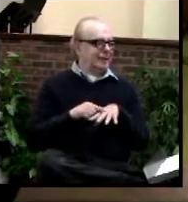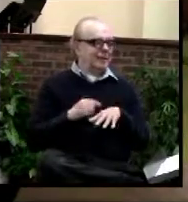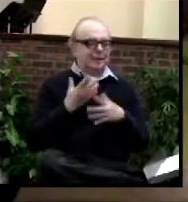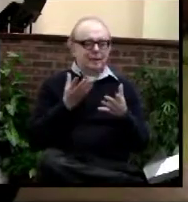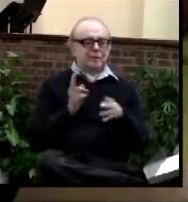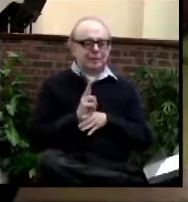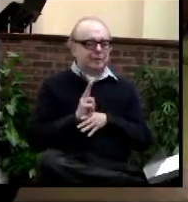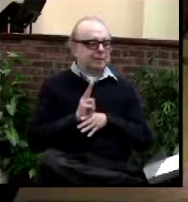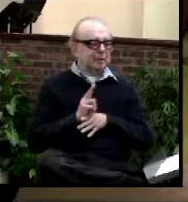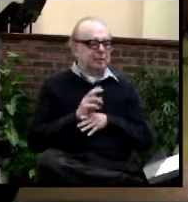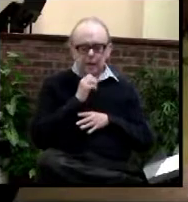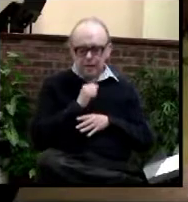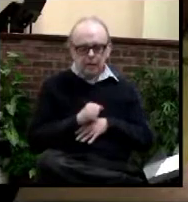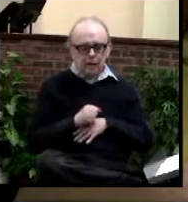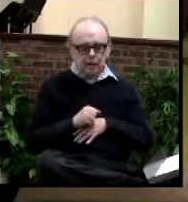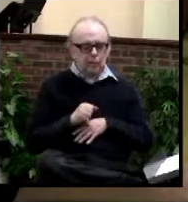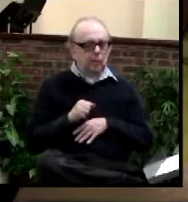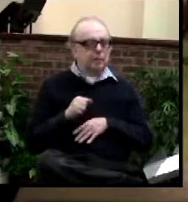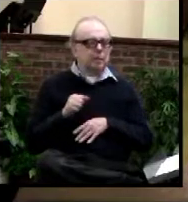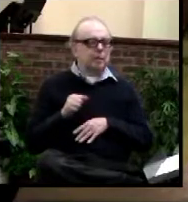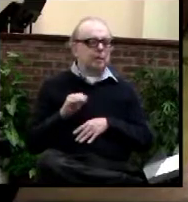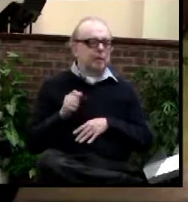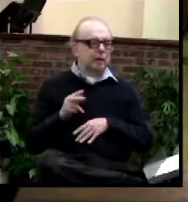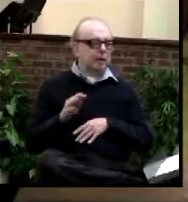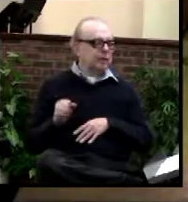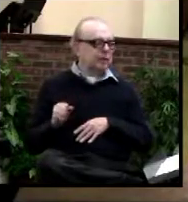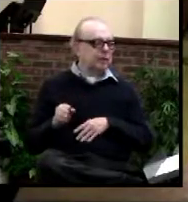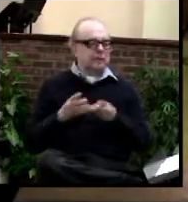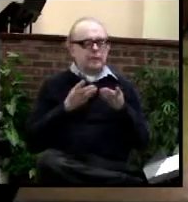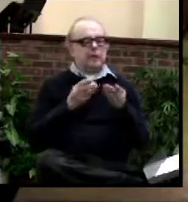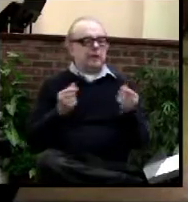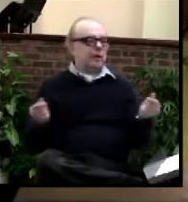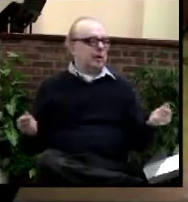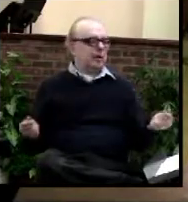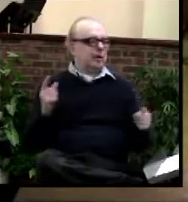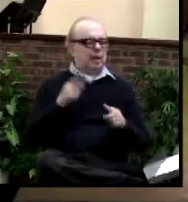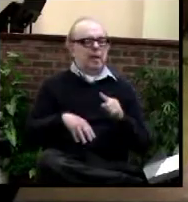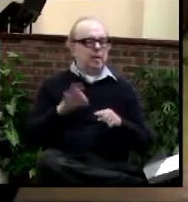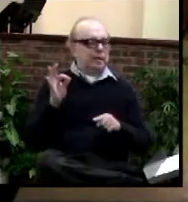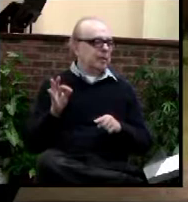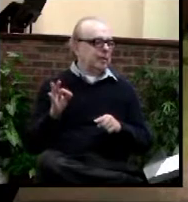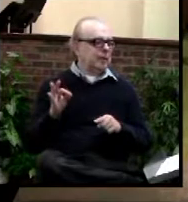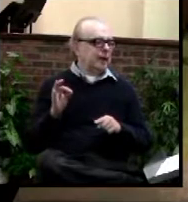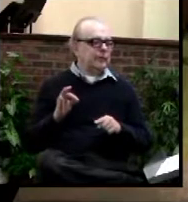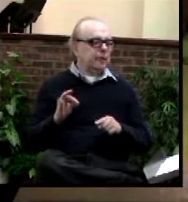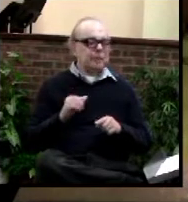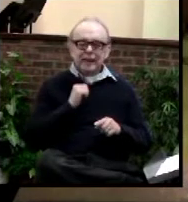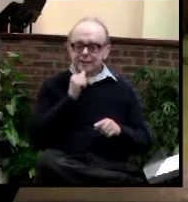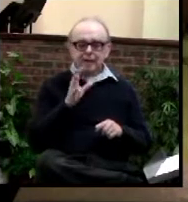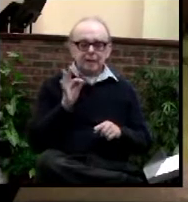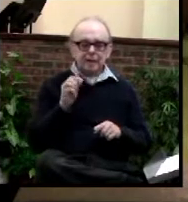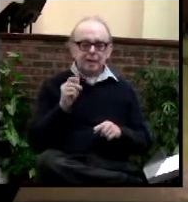an old pair of jeans that were faded out. Now you can't find a pair of jeans that's not faded out. It's got